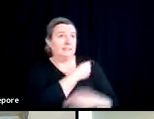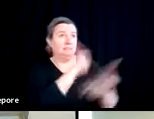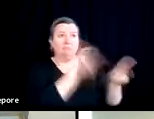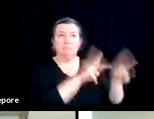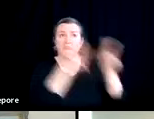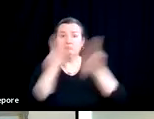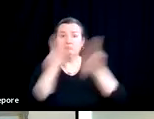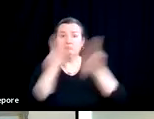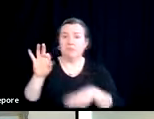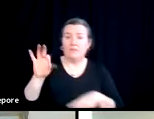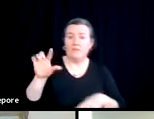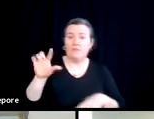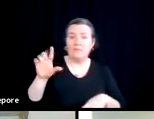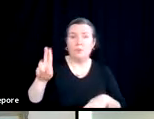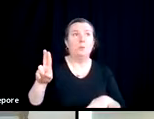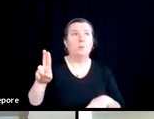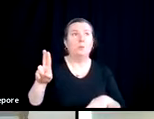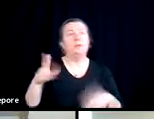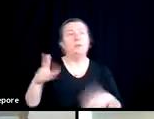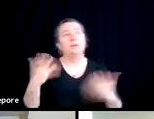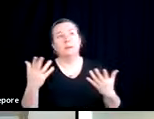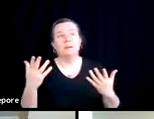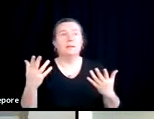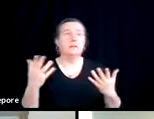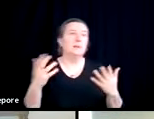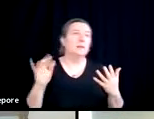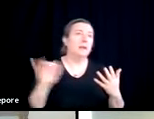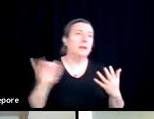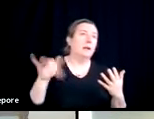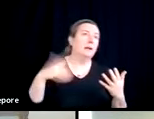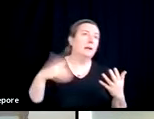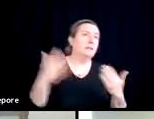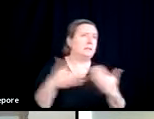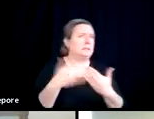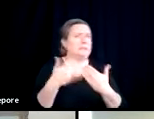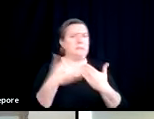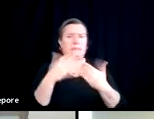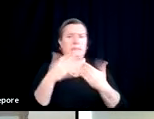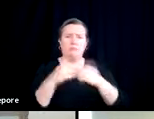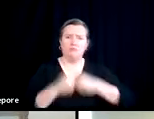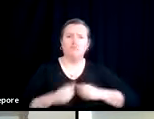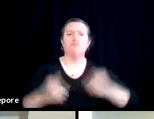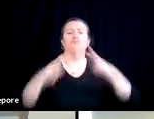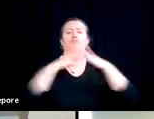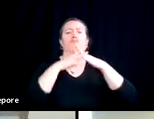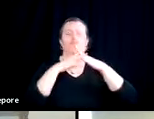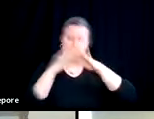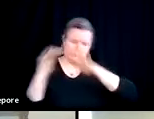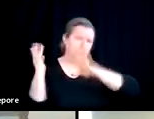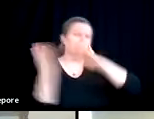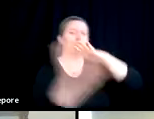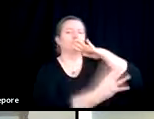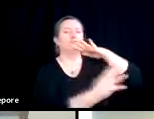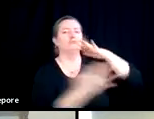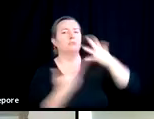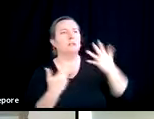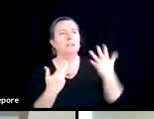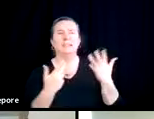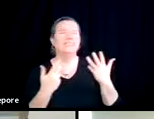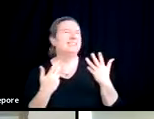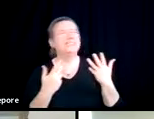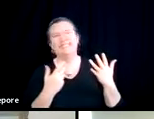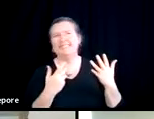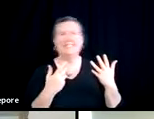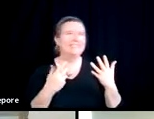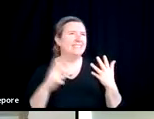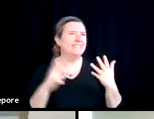up a center very easily, and that's not the case. There's vaccine stewardship,